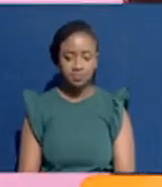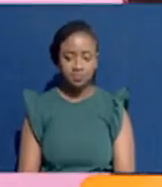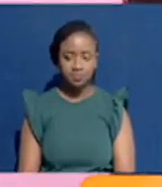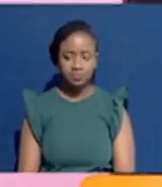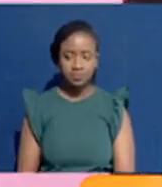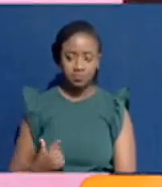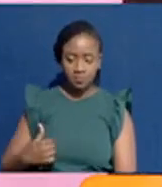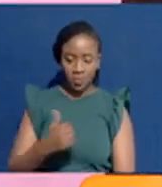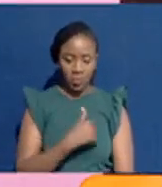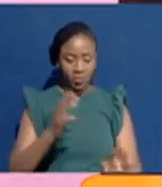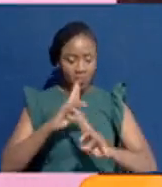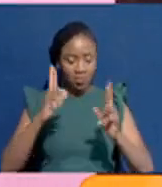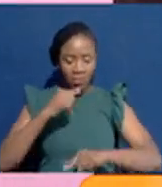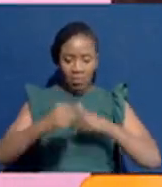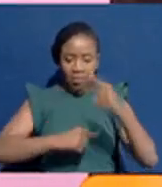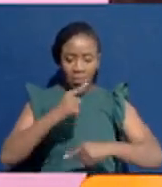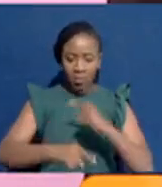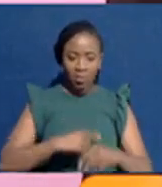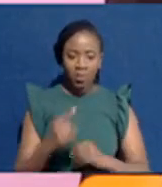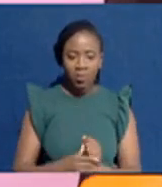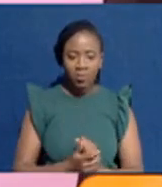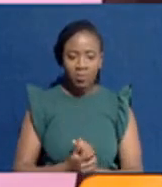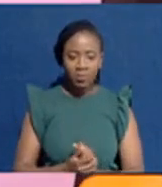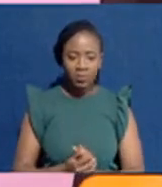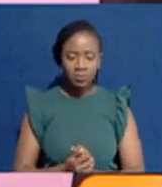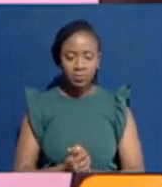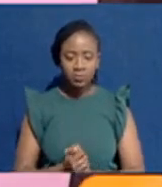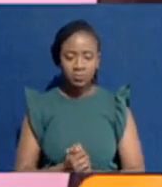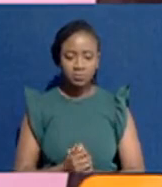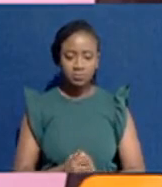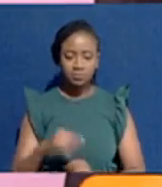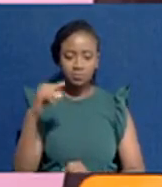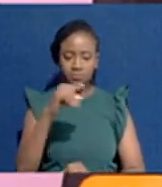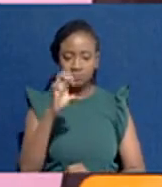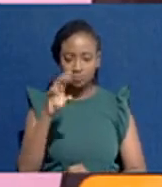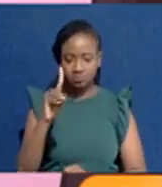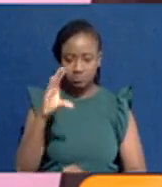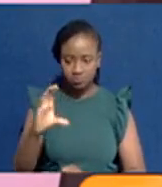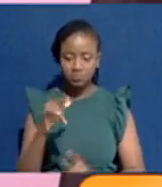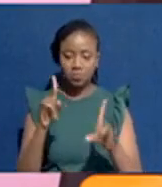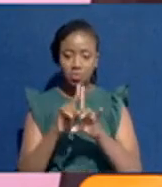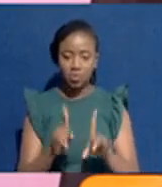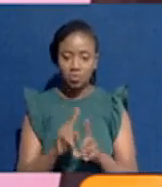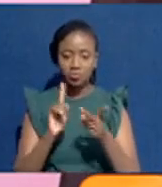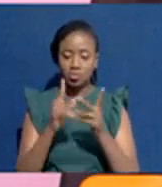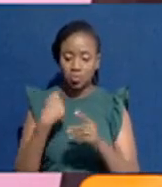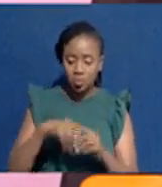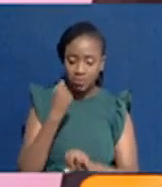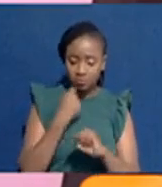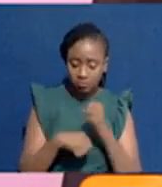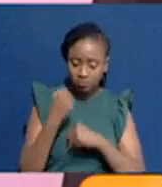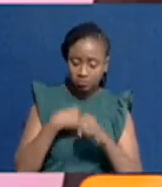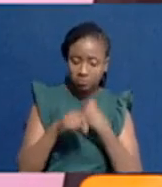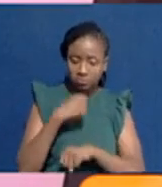We'll continue to support GSDC to effectively play its role. More importantly, these efforts will